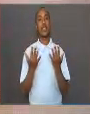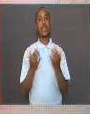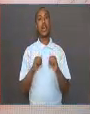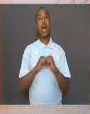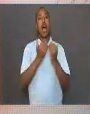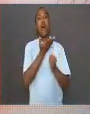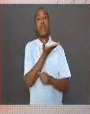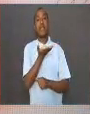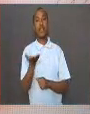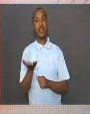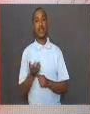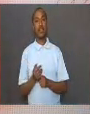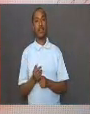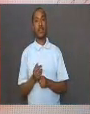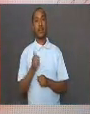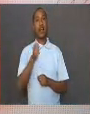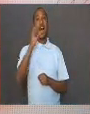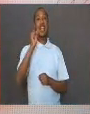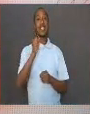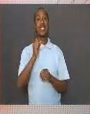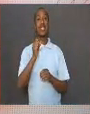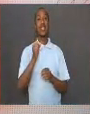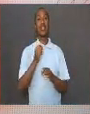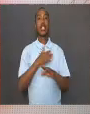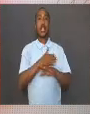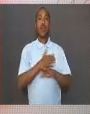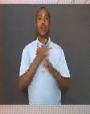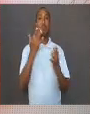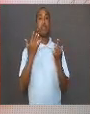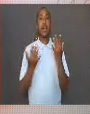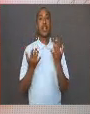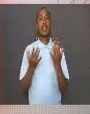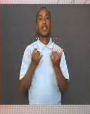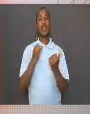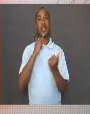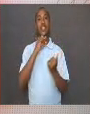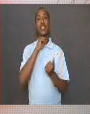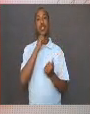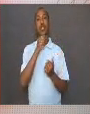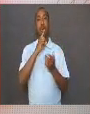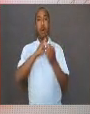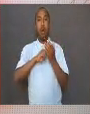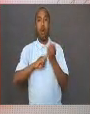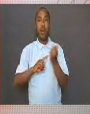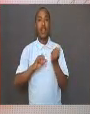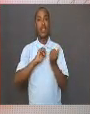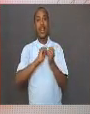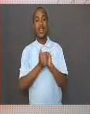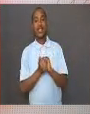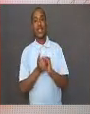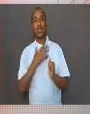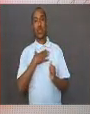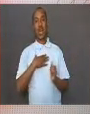burns. However, as the wood burns, it not only